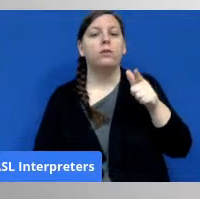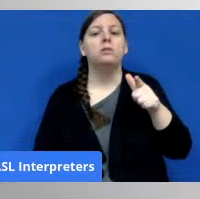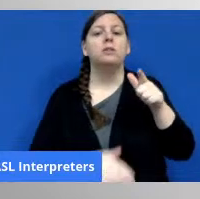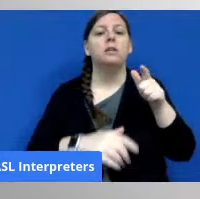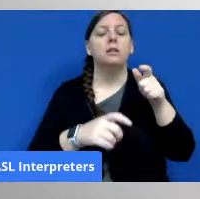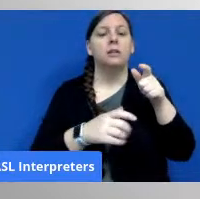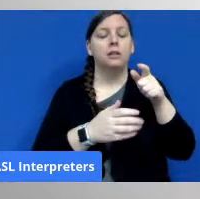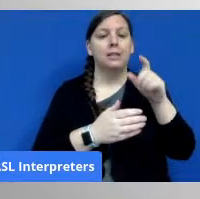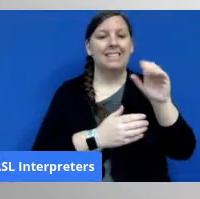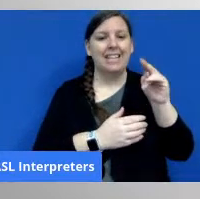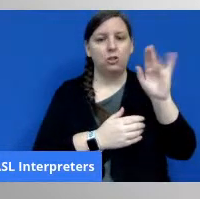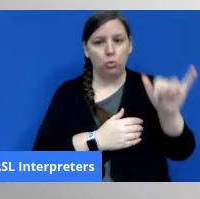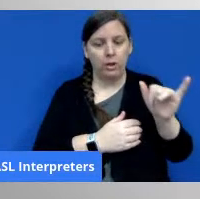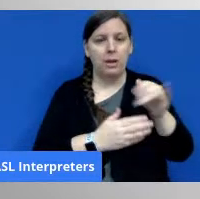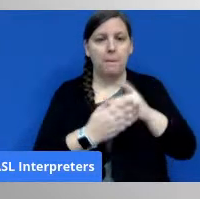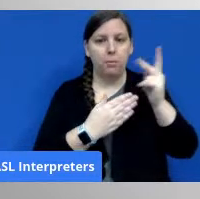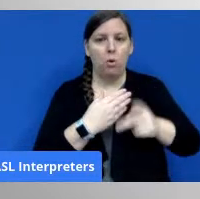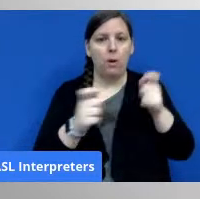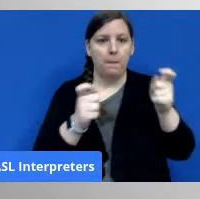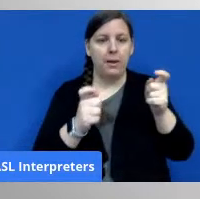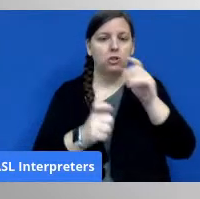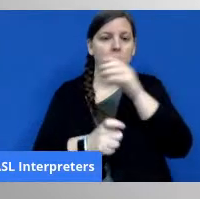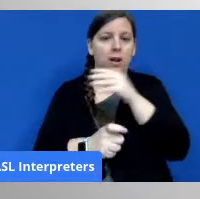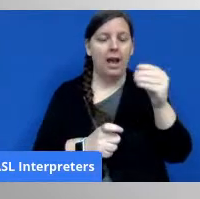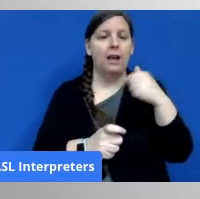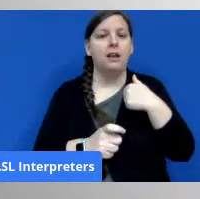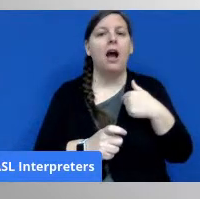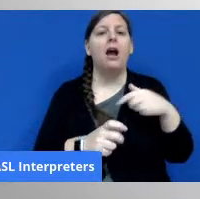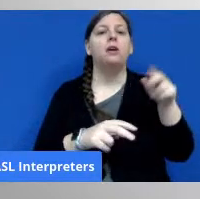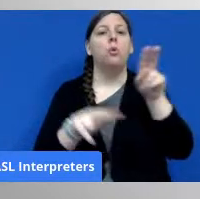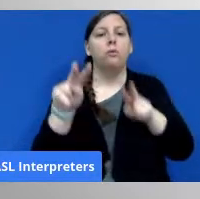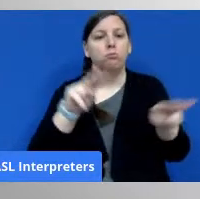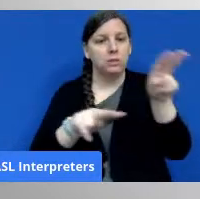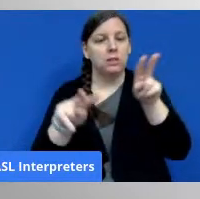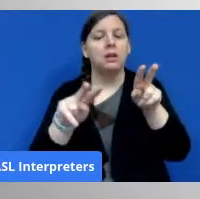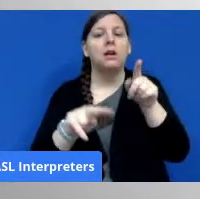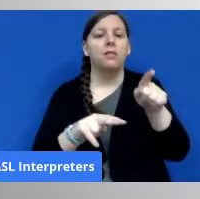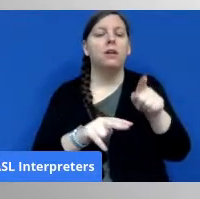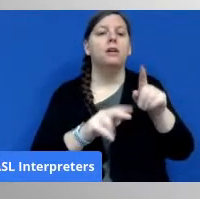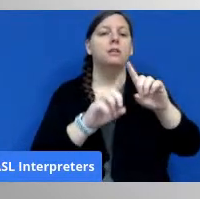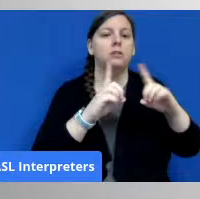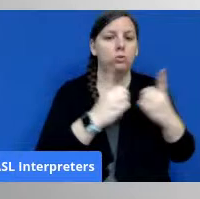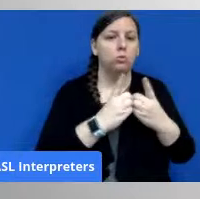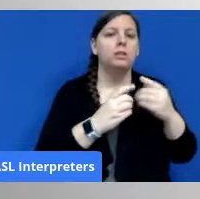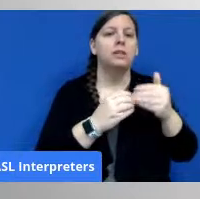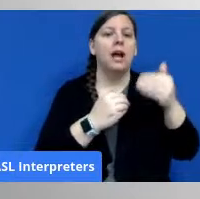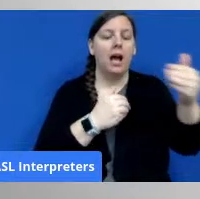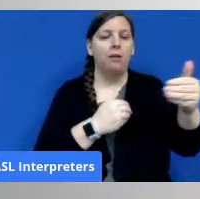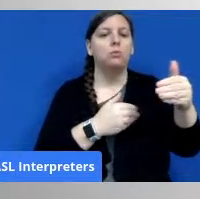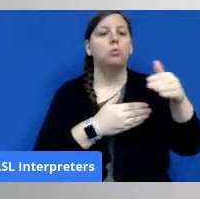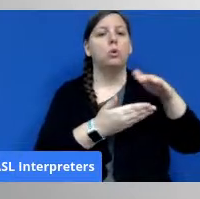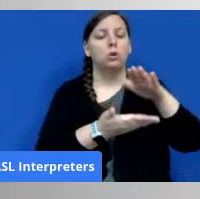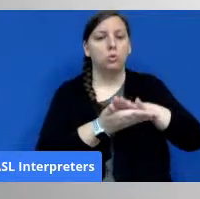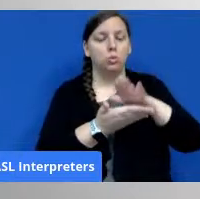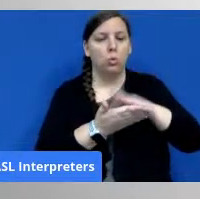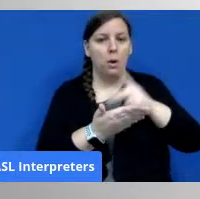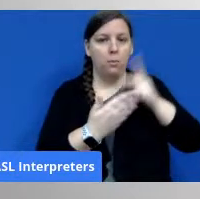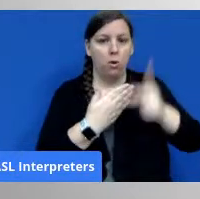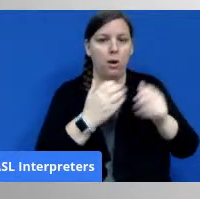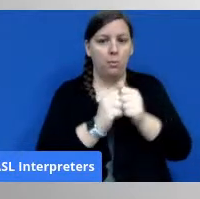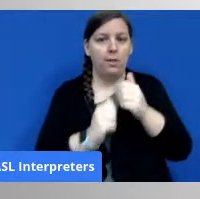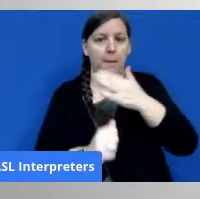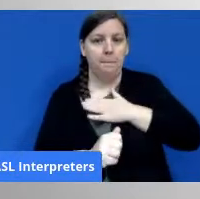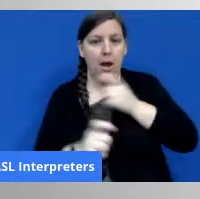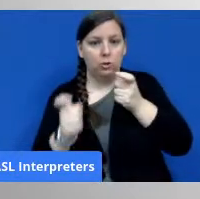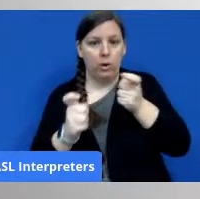Manager, and I also oversee the district's after-school program along with my director, Hope McGuire. I know we have a tendency